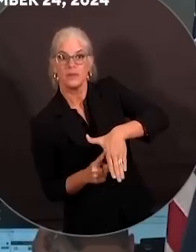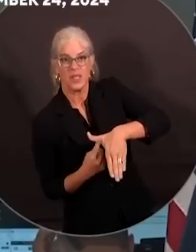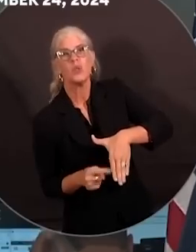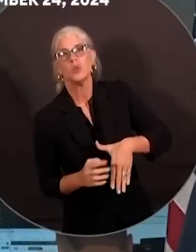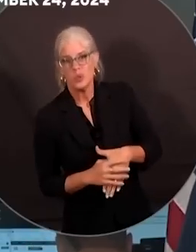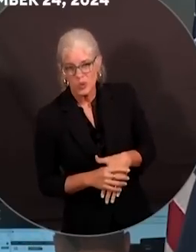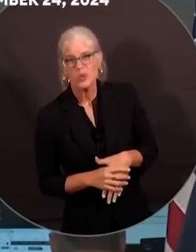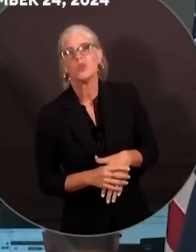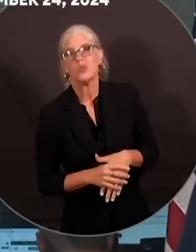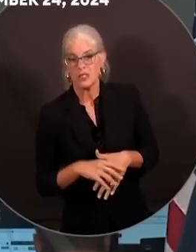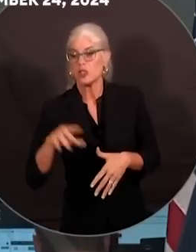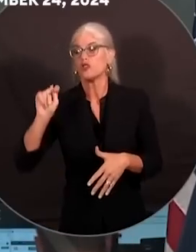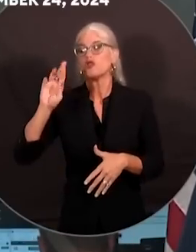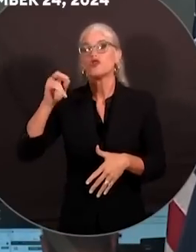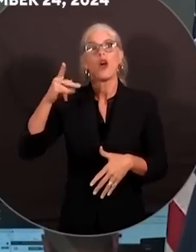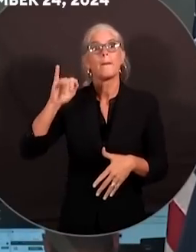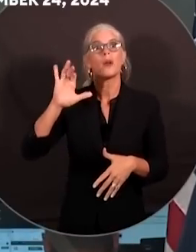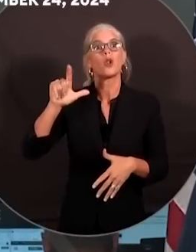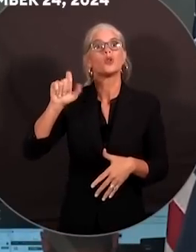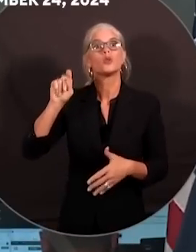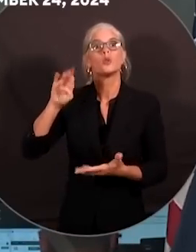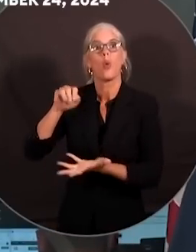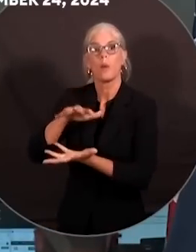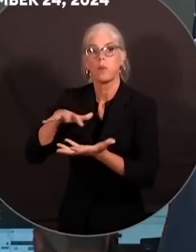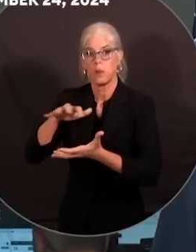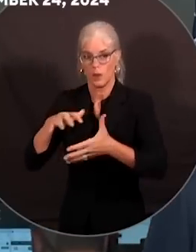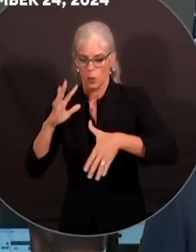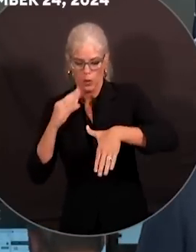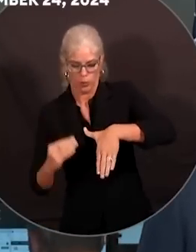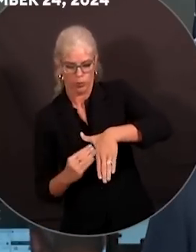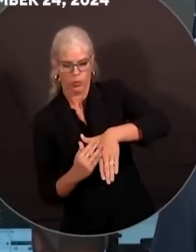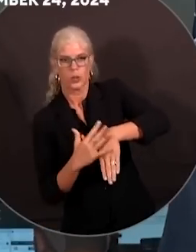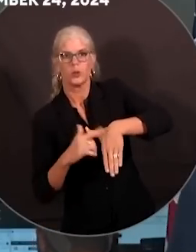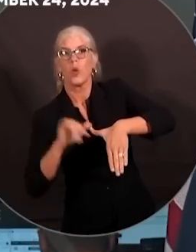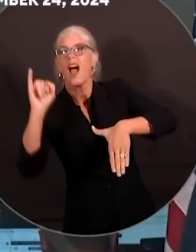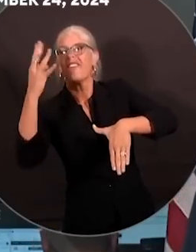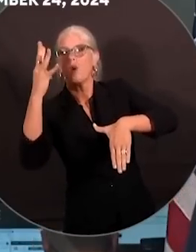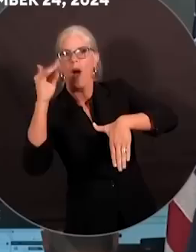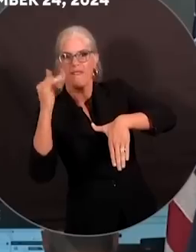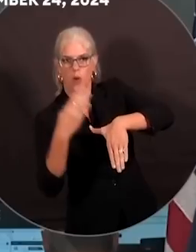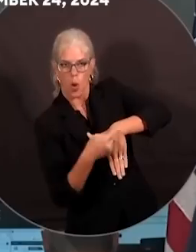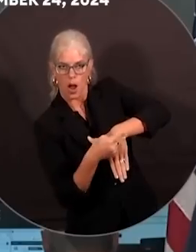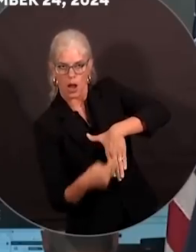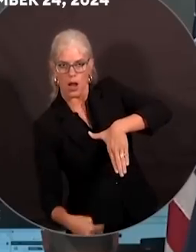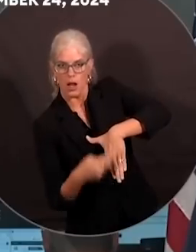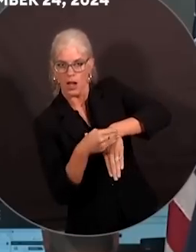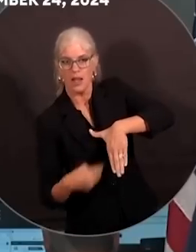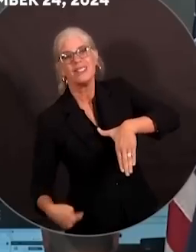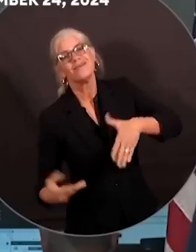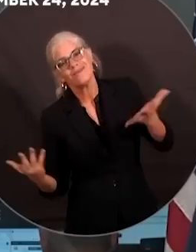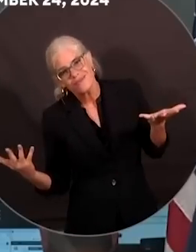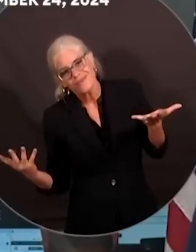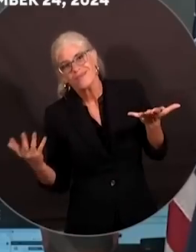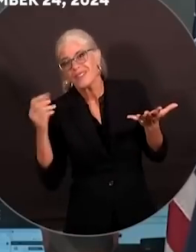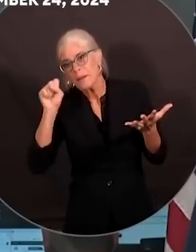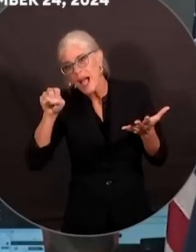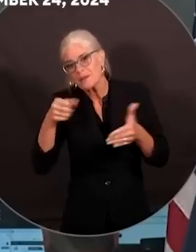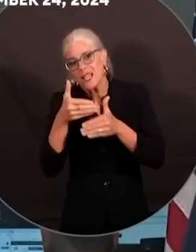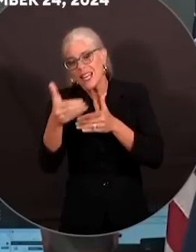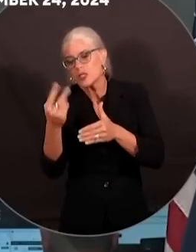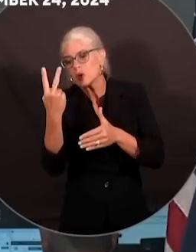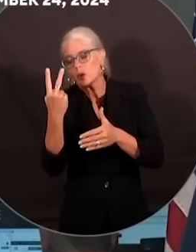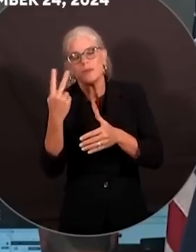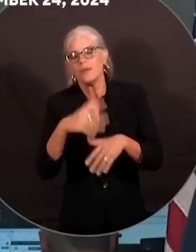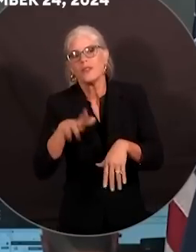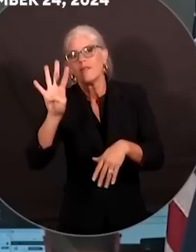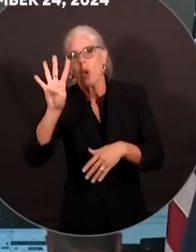extending inland to the I-4 corridor. This means tropical storm conditions are possible within the next 48 hours. Many of you may ask the question, why